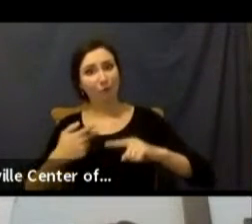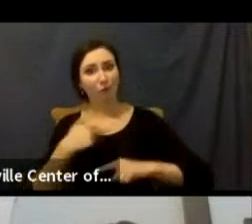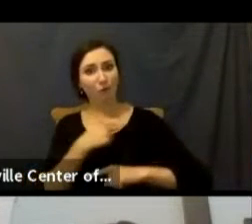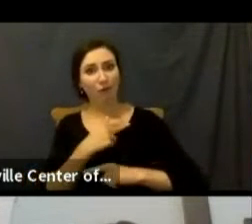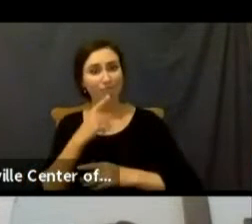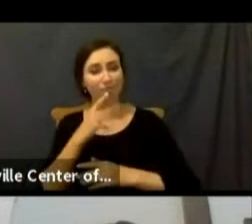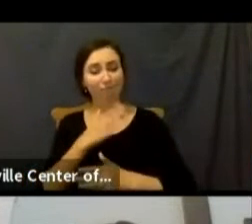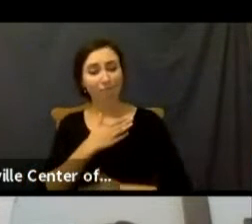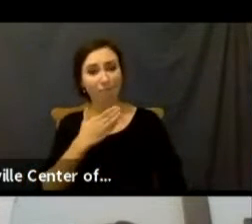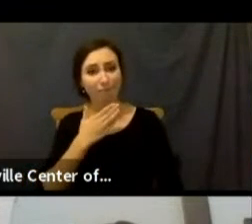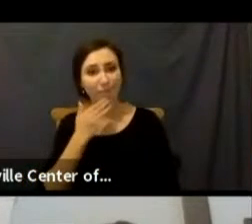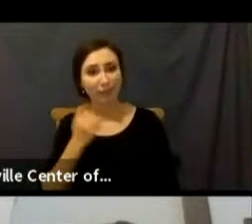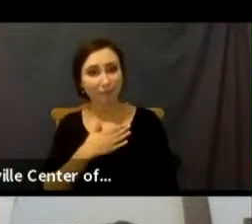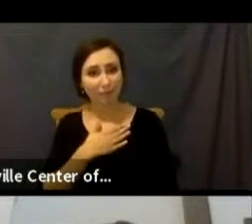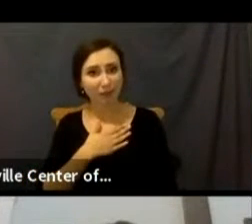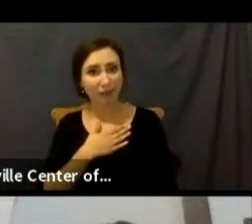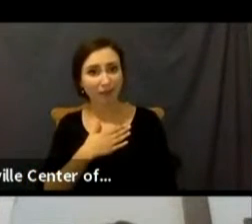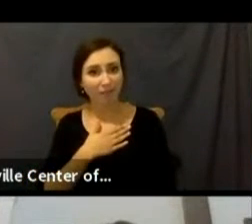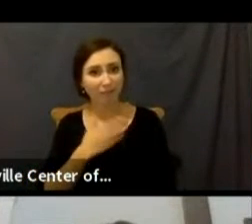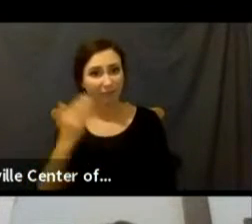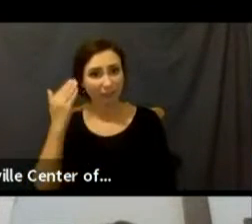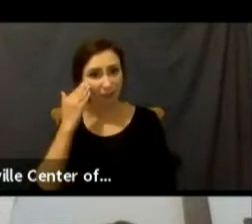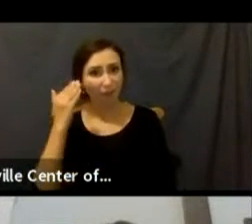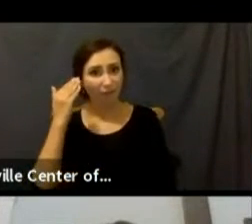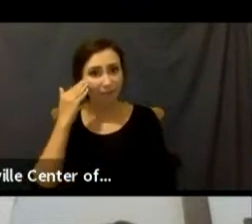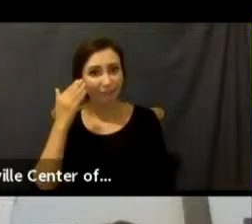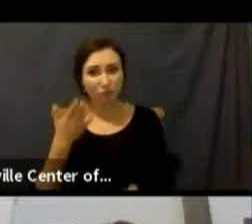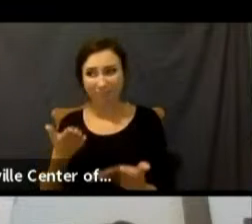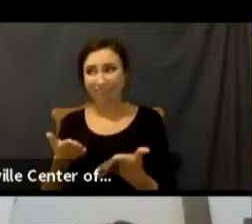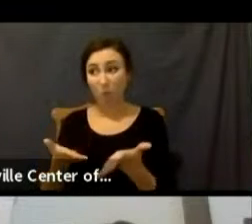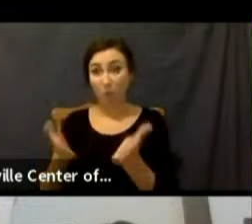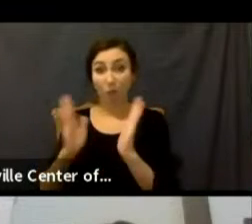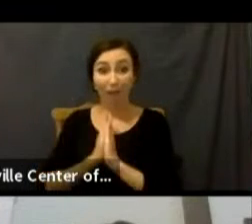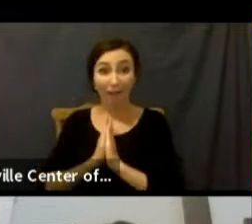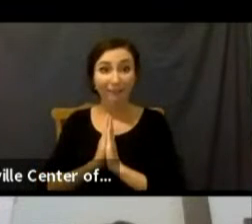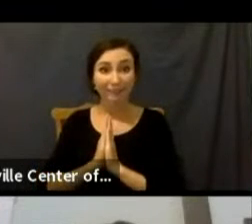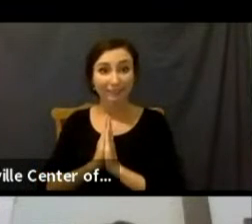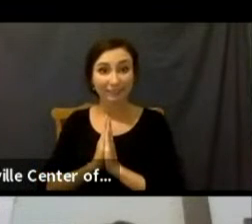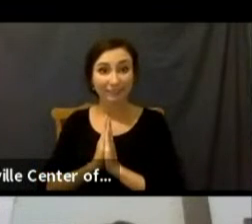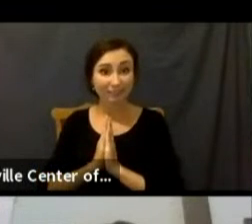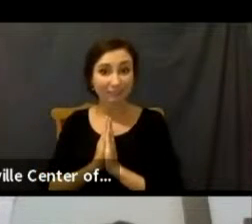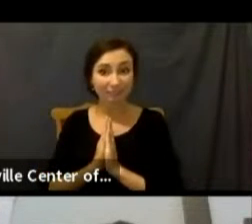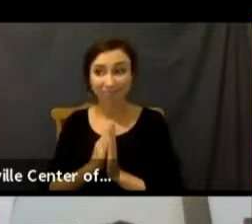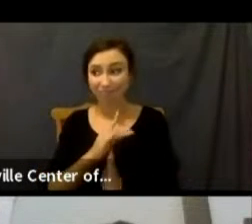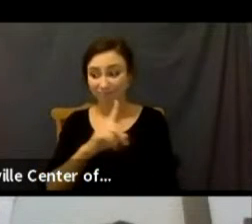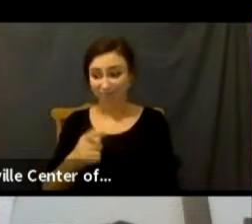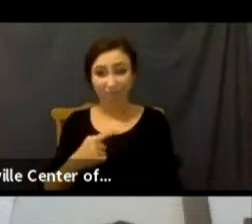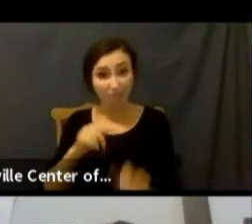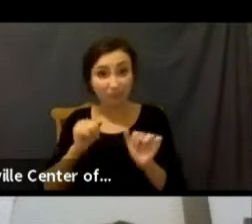knowledge, were asked to join this team.